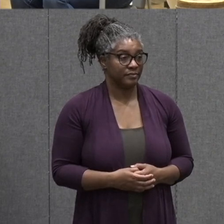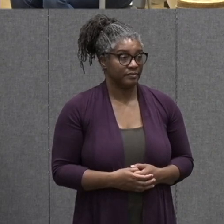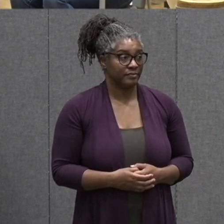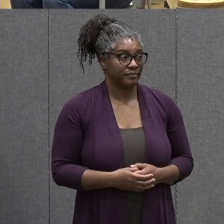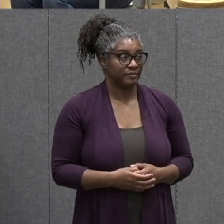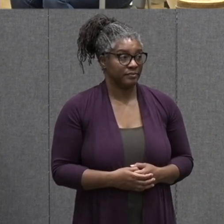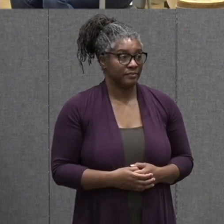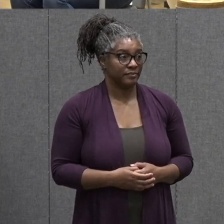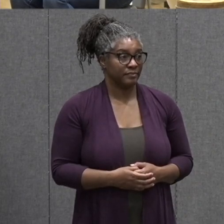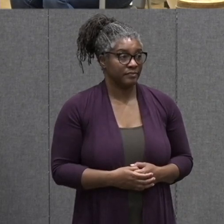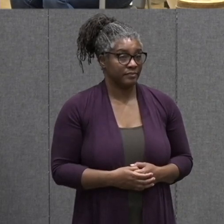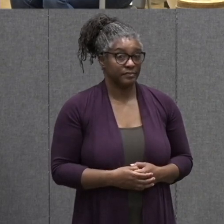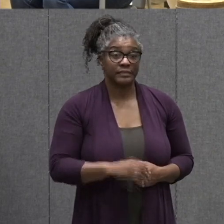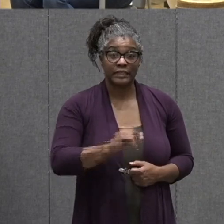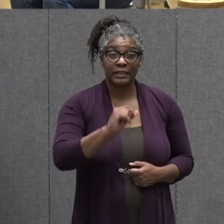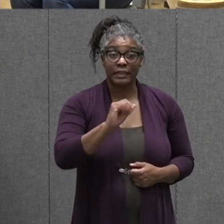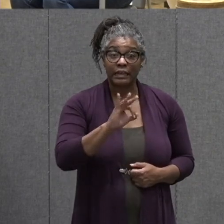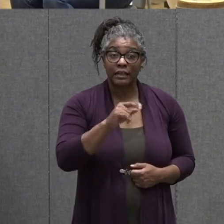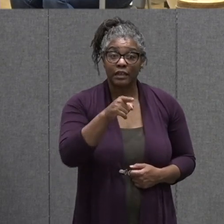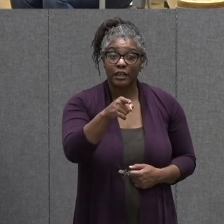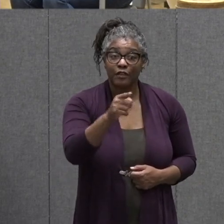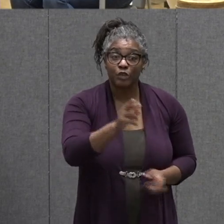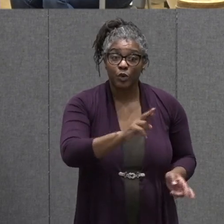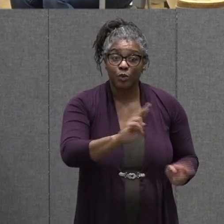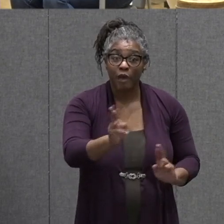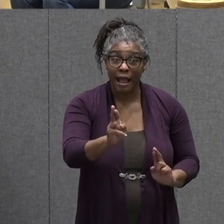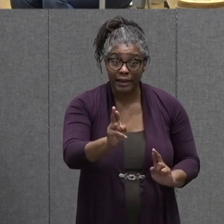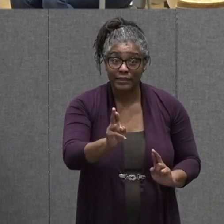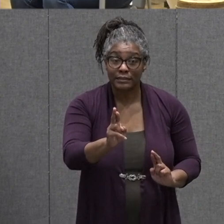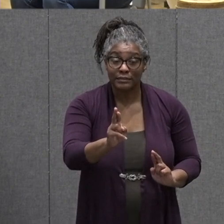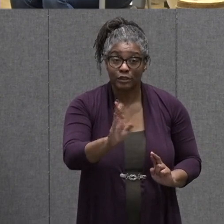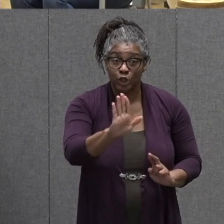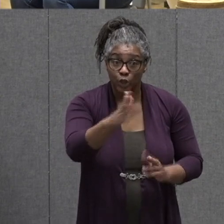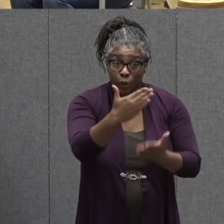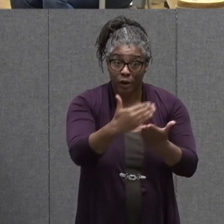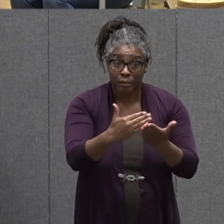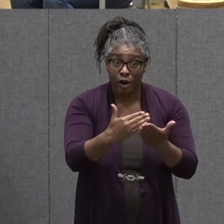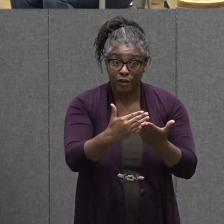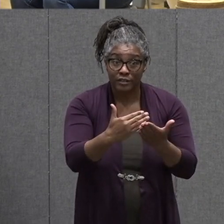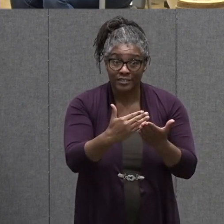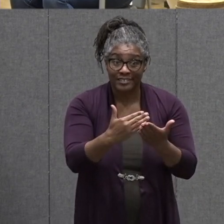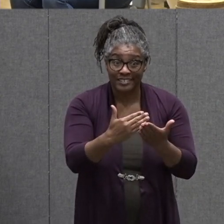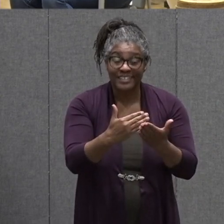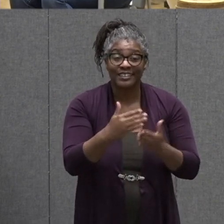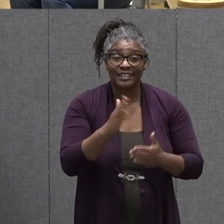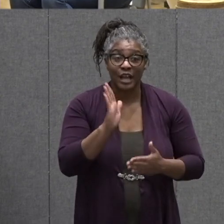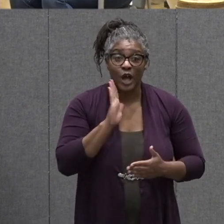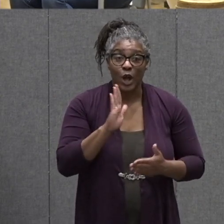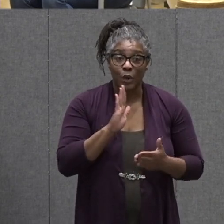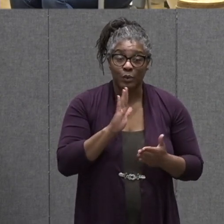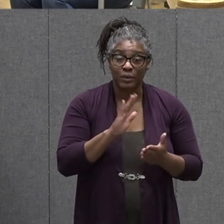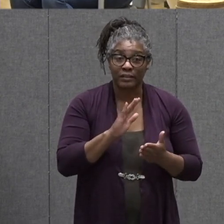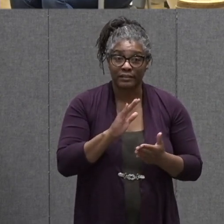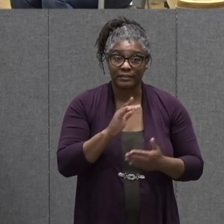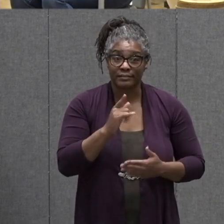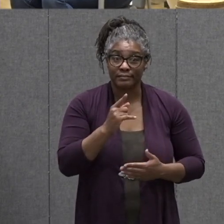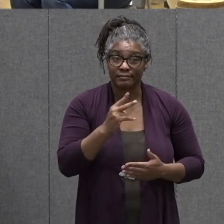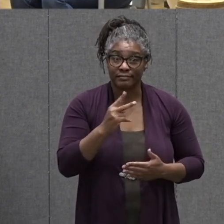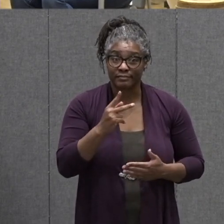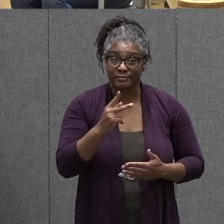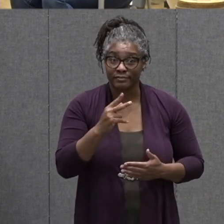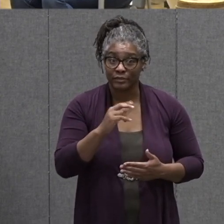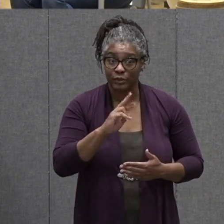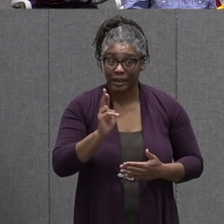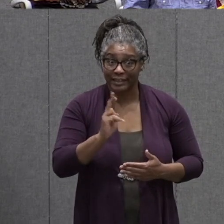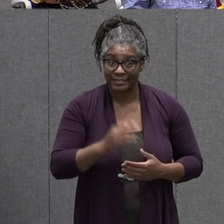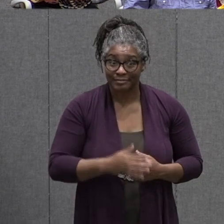Good. If you're ready with your part, I'm going to count you in, and you're going to play your part that you made up,